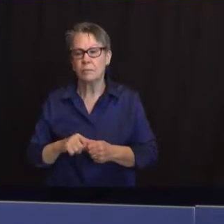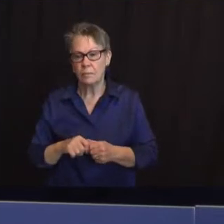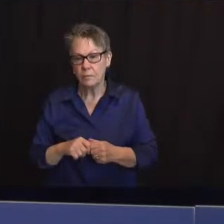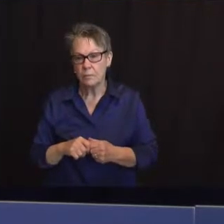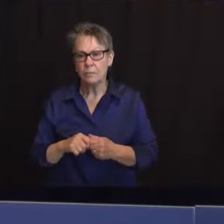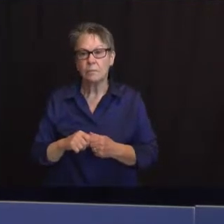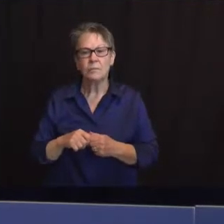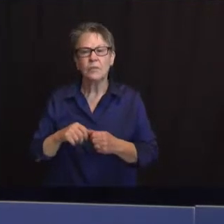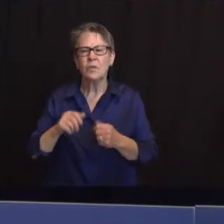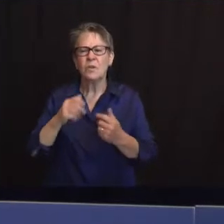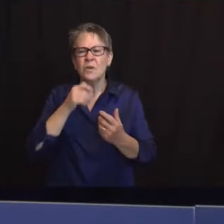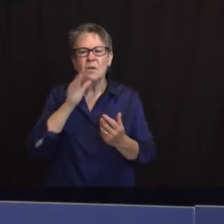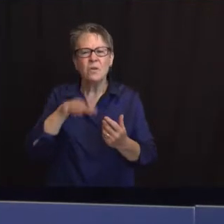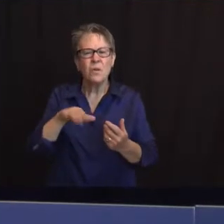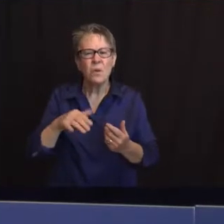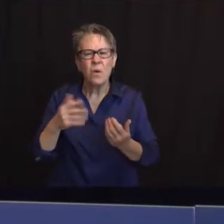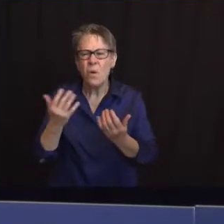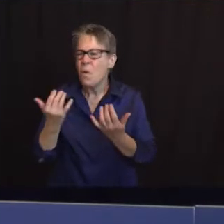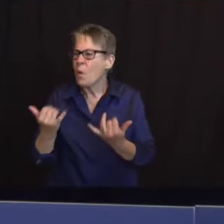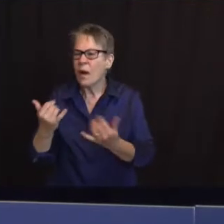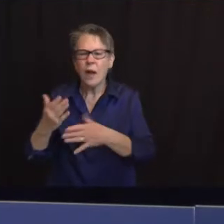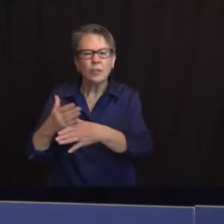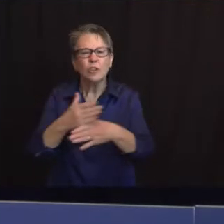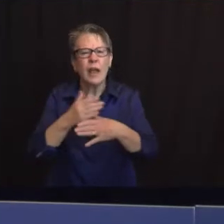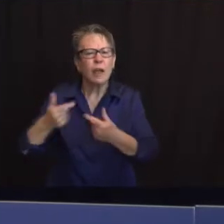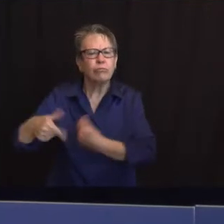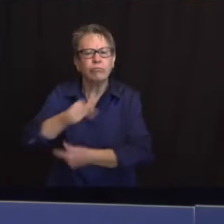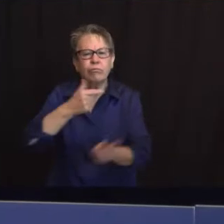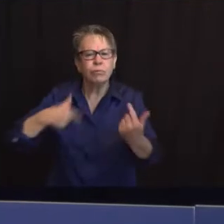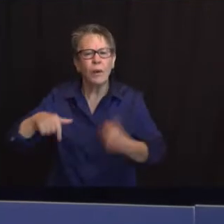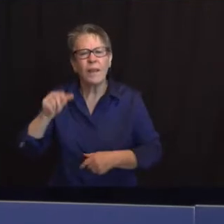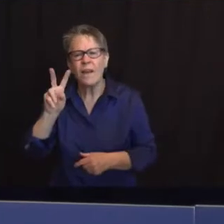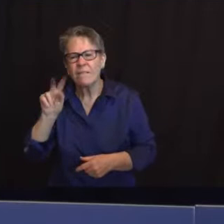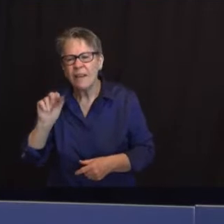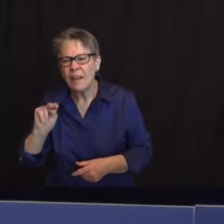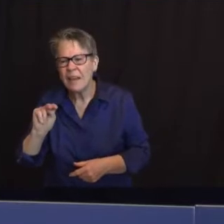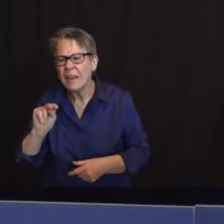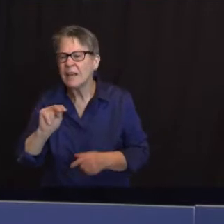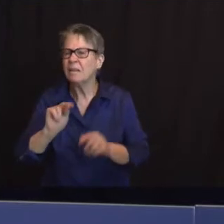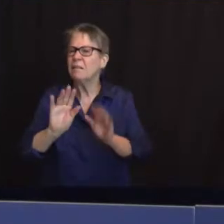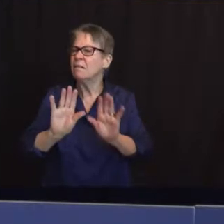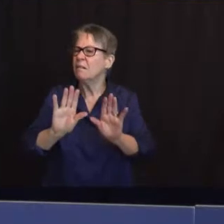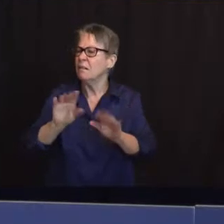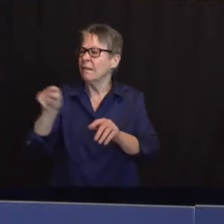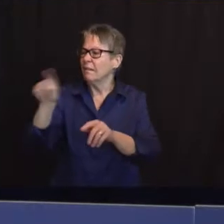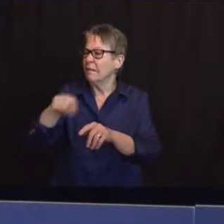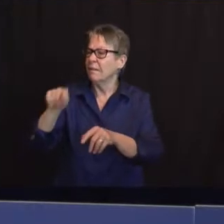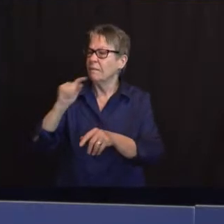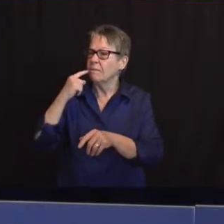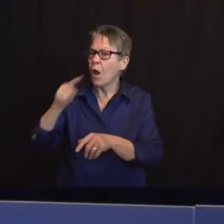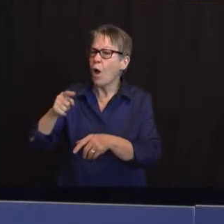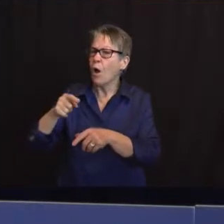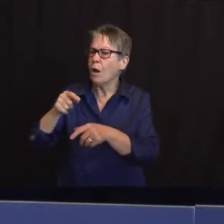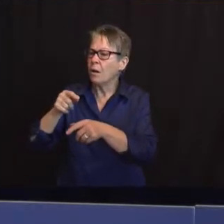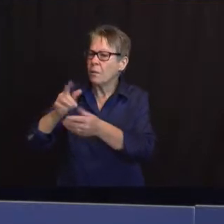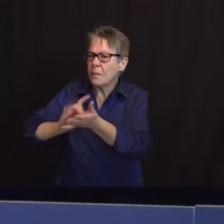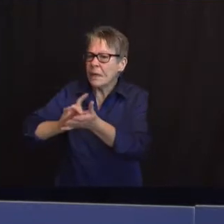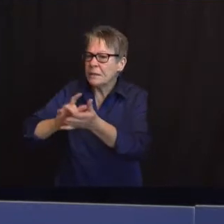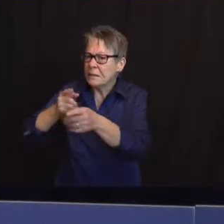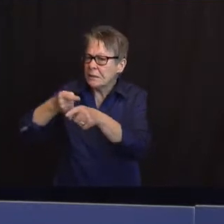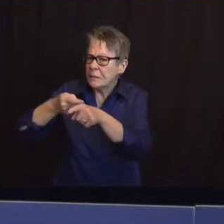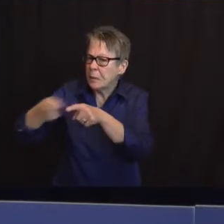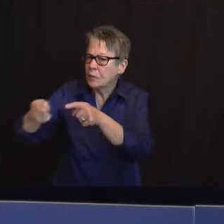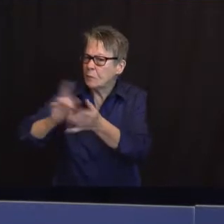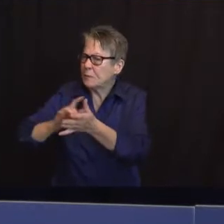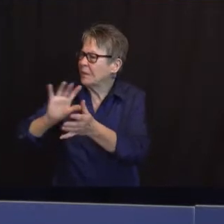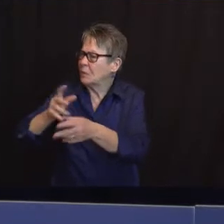a shot in the arm. So we had to make sure that there was ability to refrigerate and to manage a